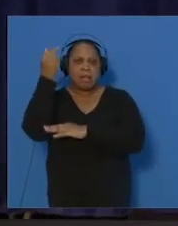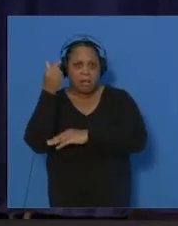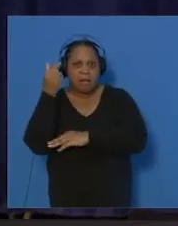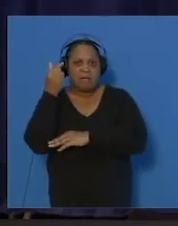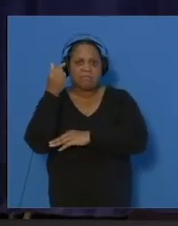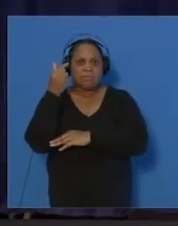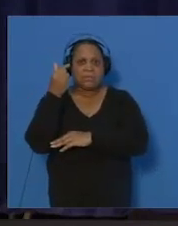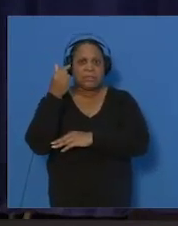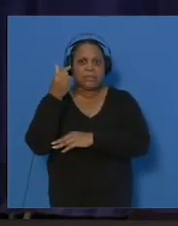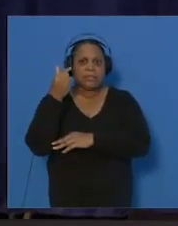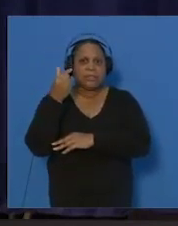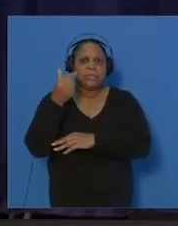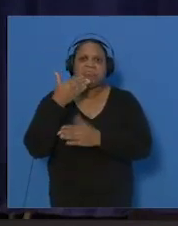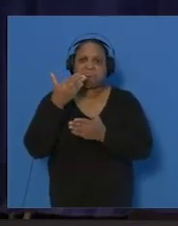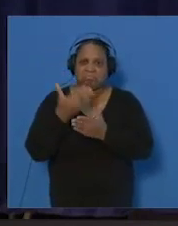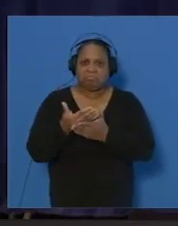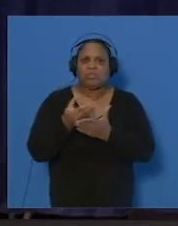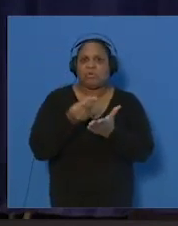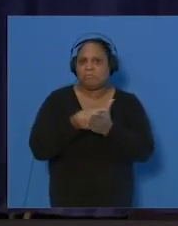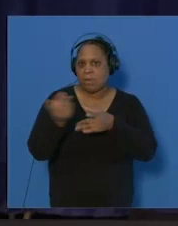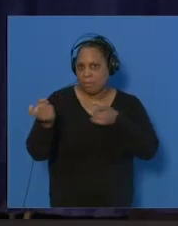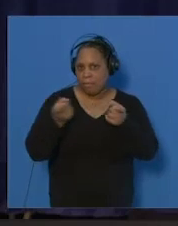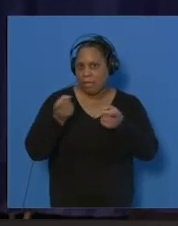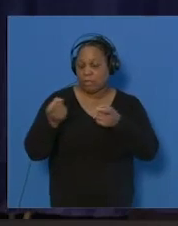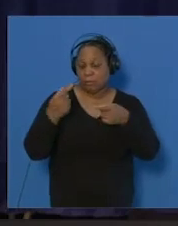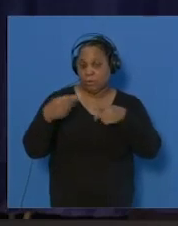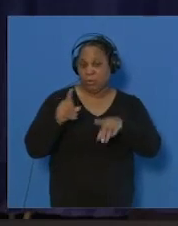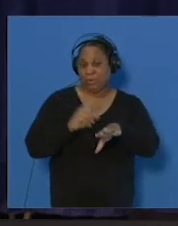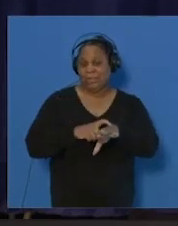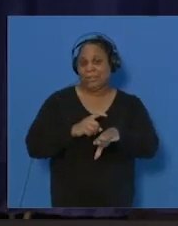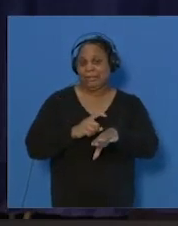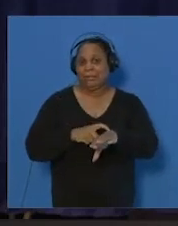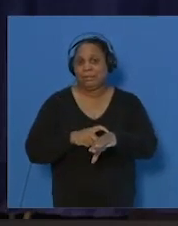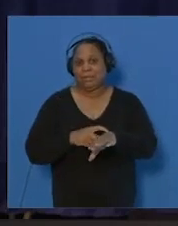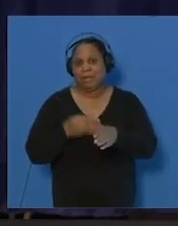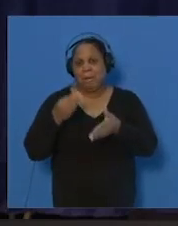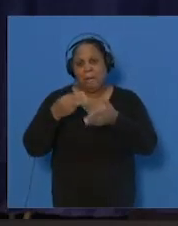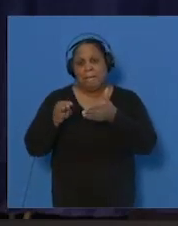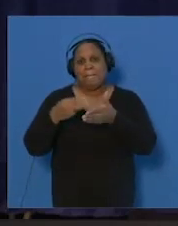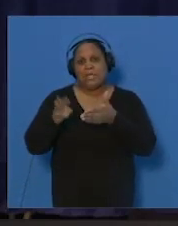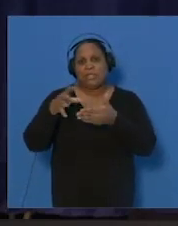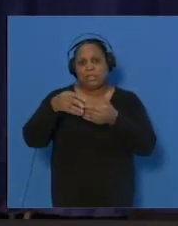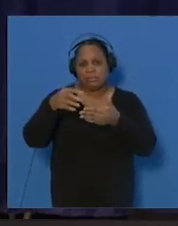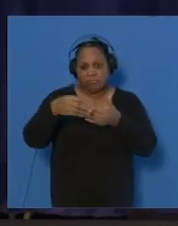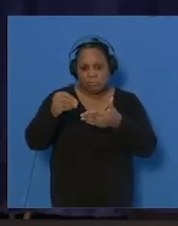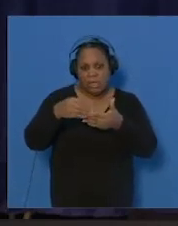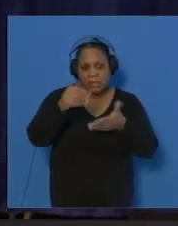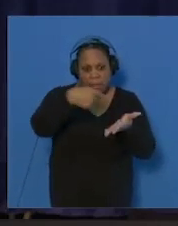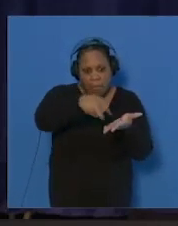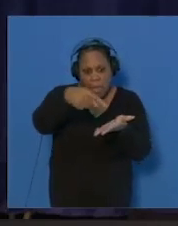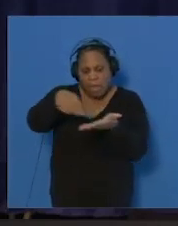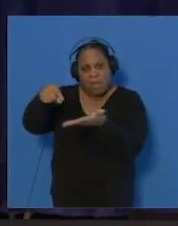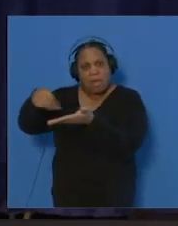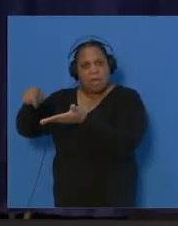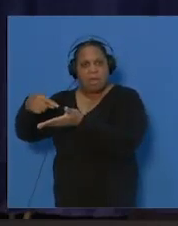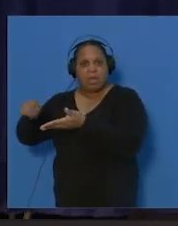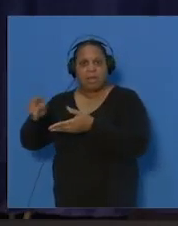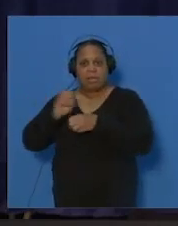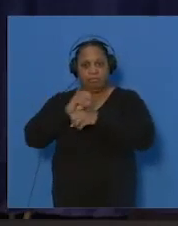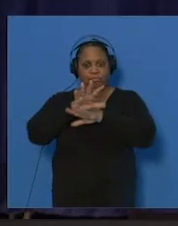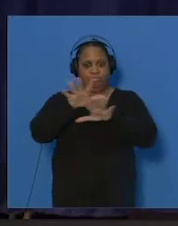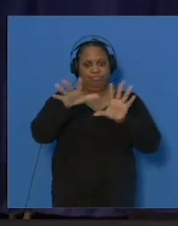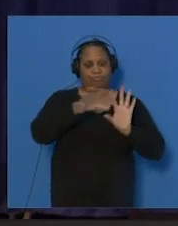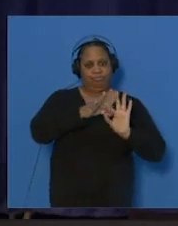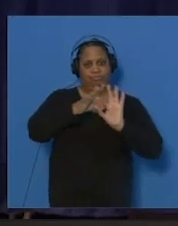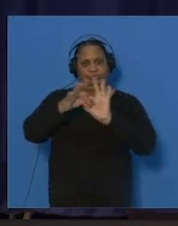importance of sound financial management during a period when millions of dollars are being paid out in a